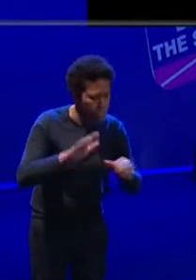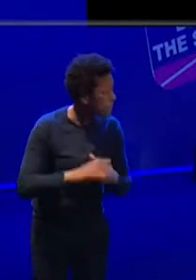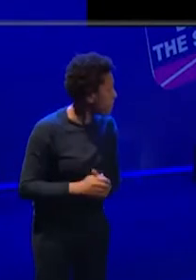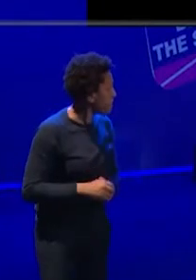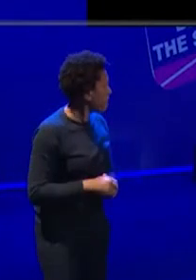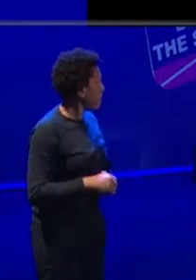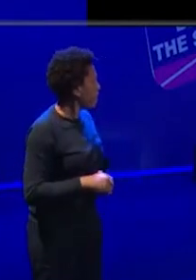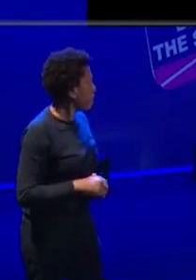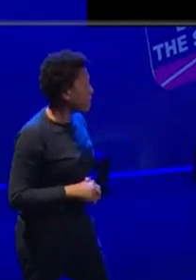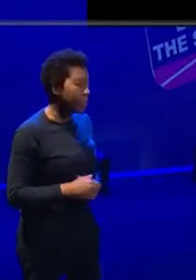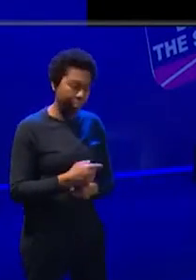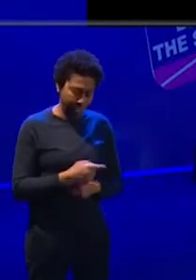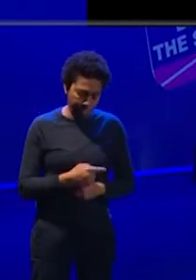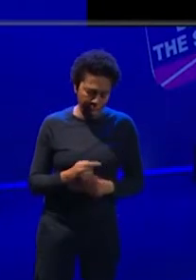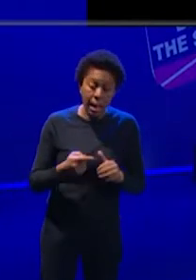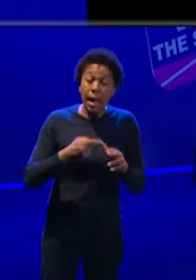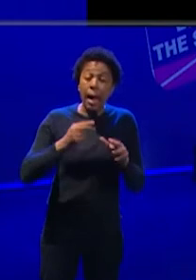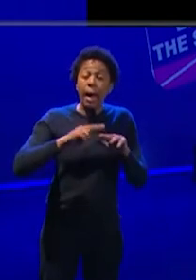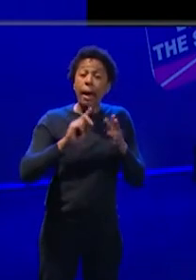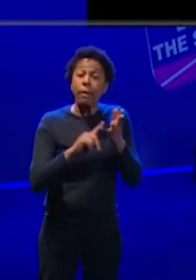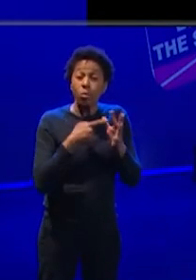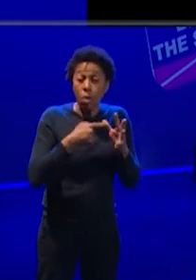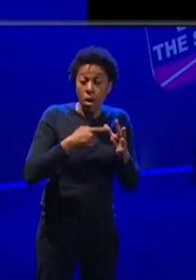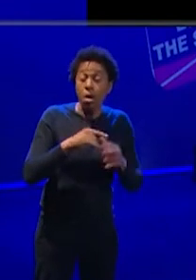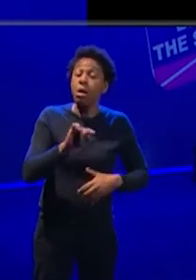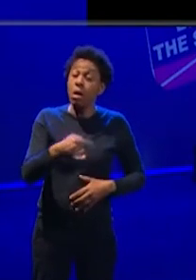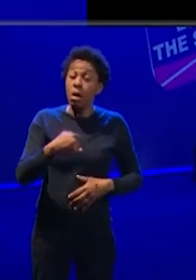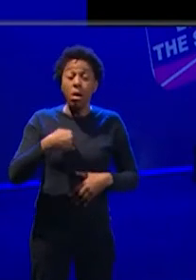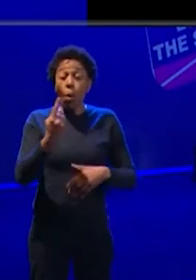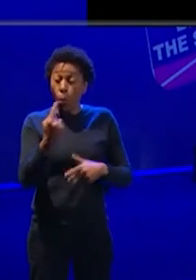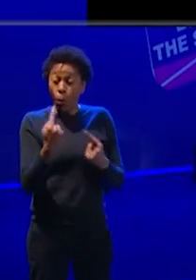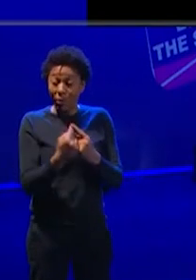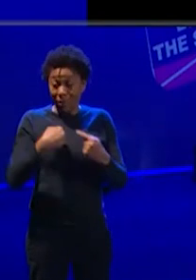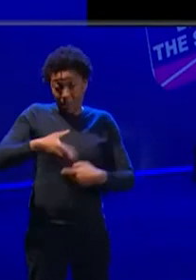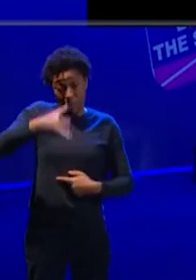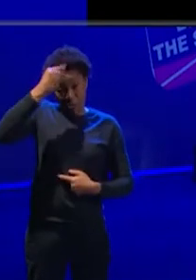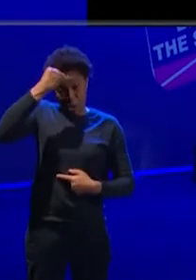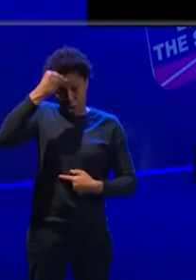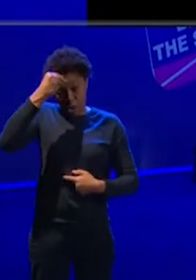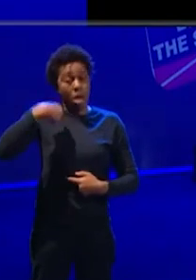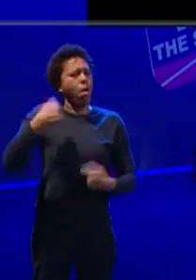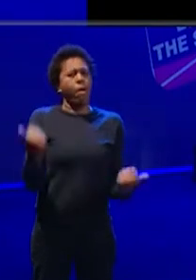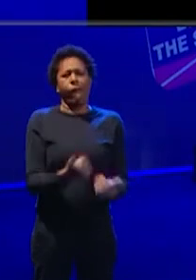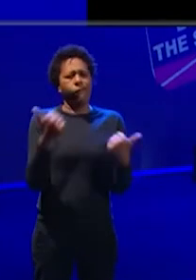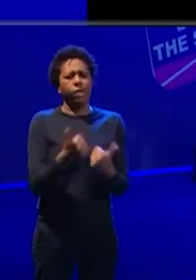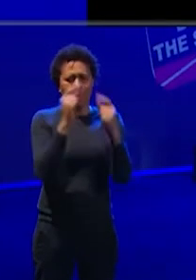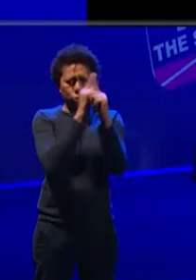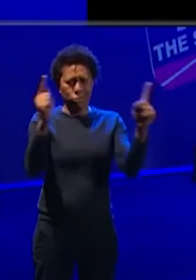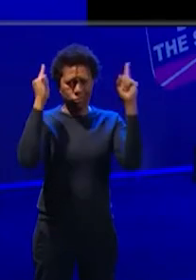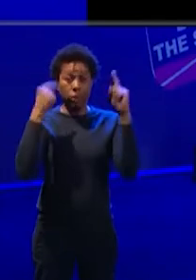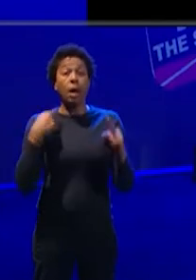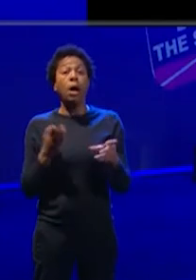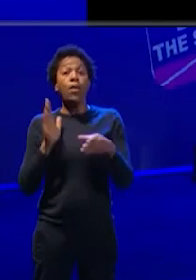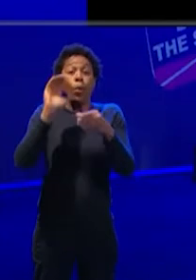that, one thing I've learned coming and graduating is that I'm going into an industry where I want to